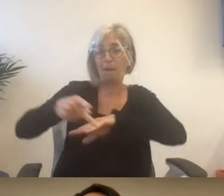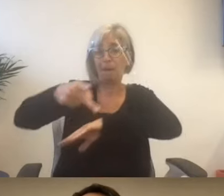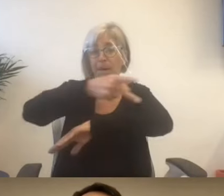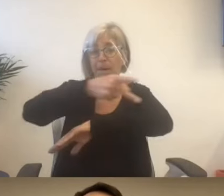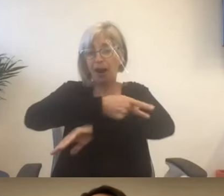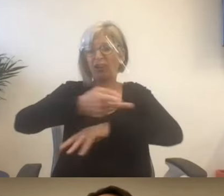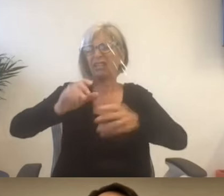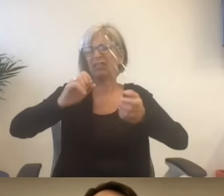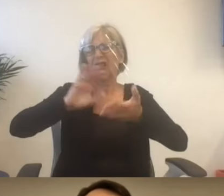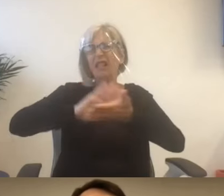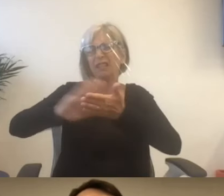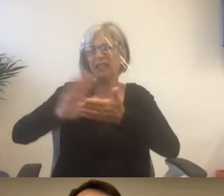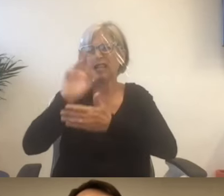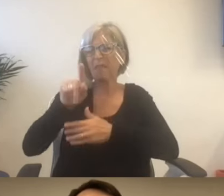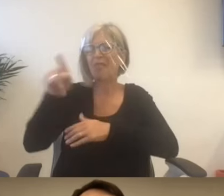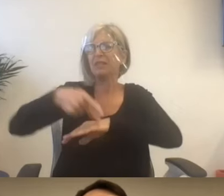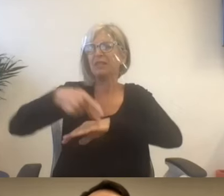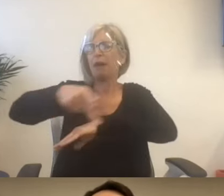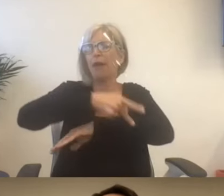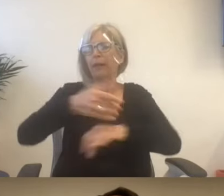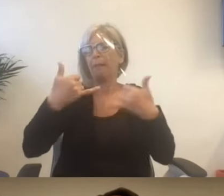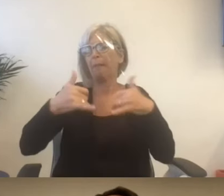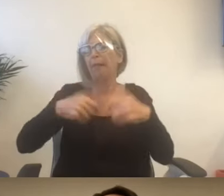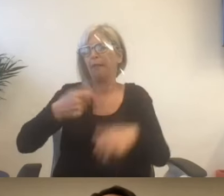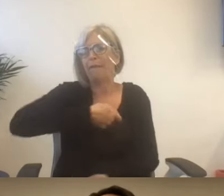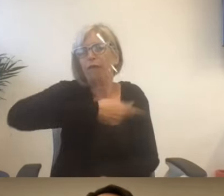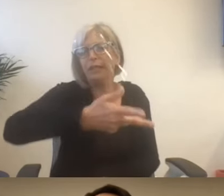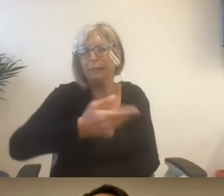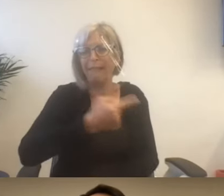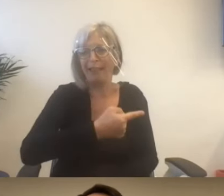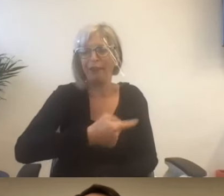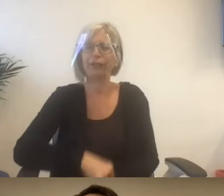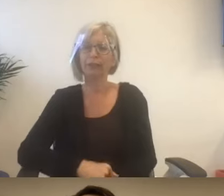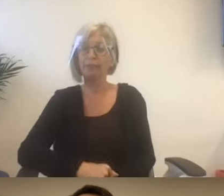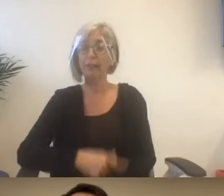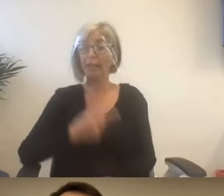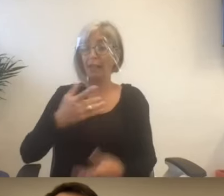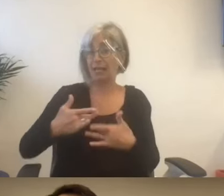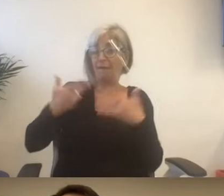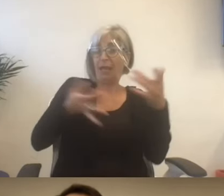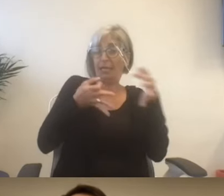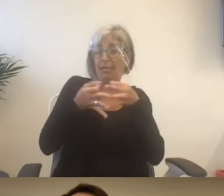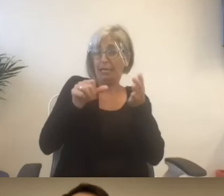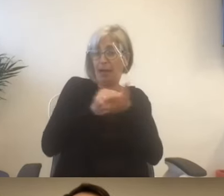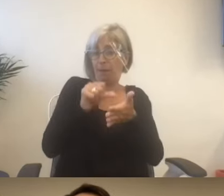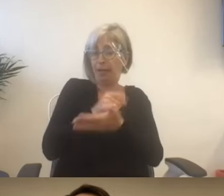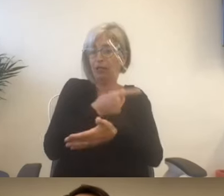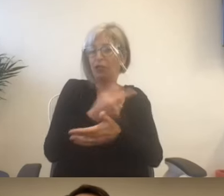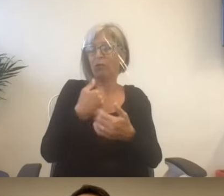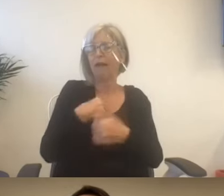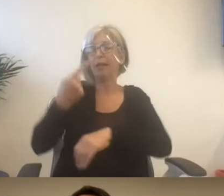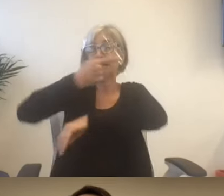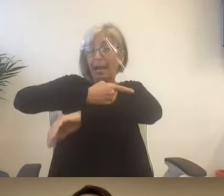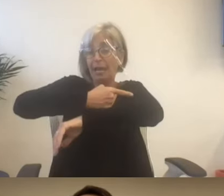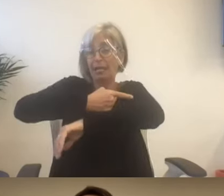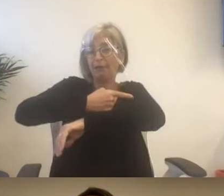always kind of trashed. So you can see there is a bit of a event details page. You've got a